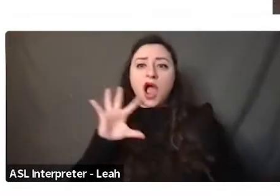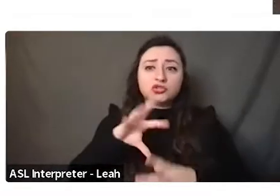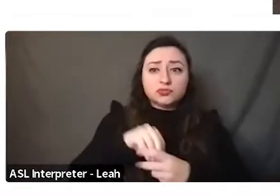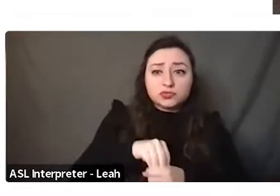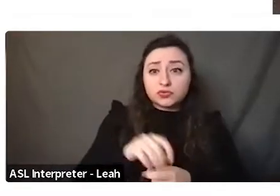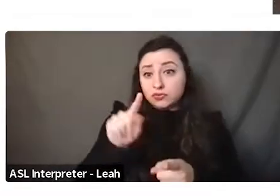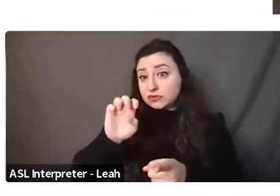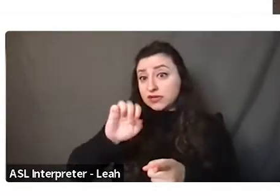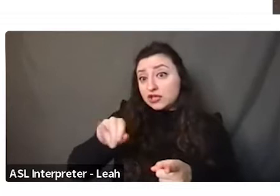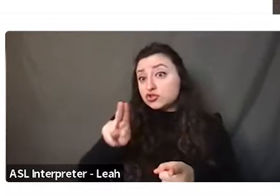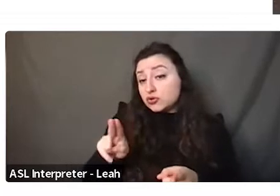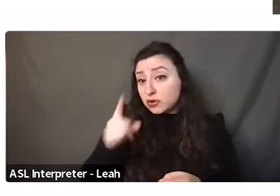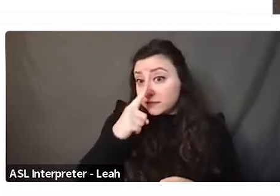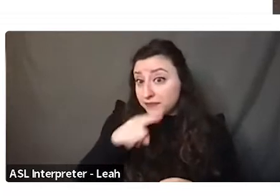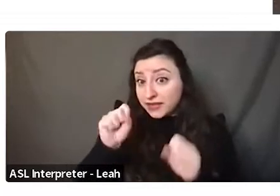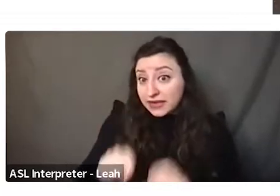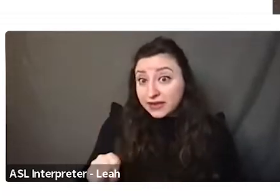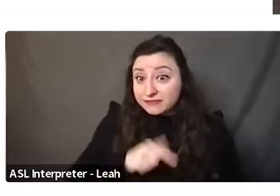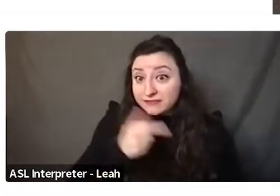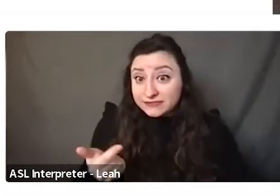Teju, would you want to jump on